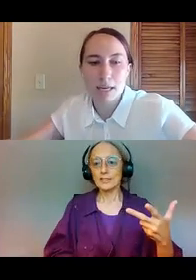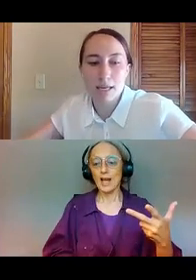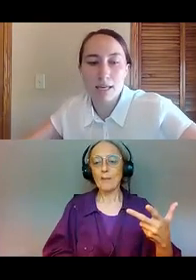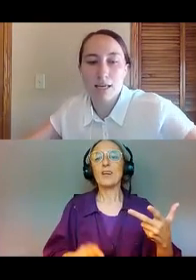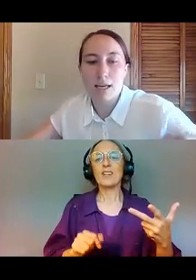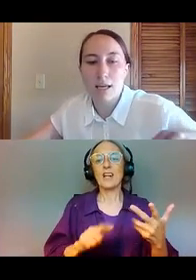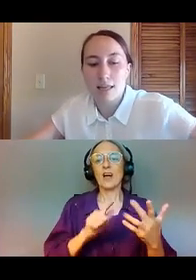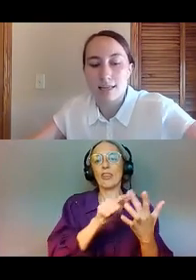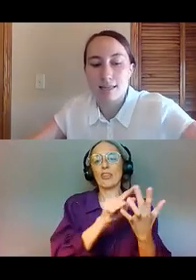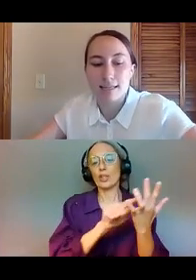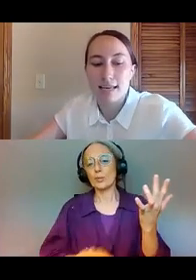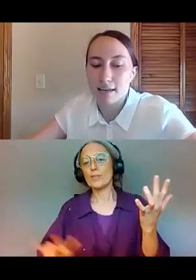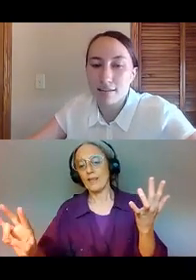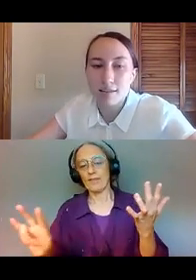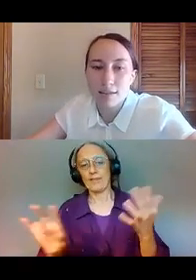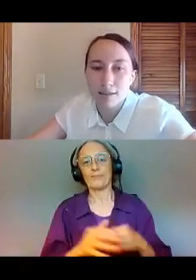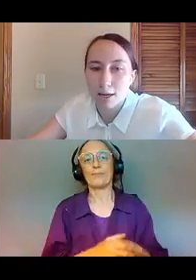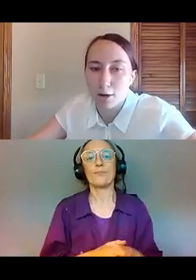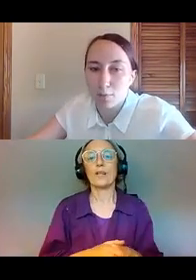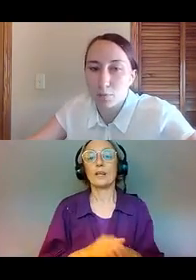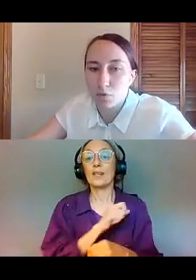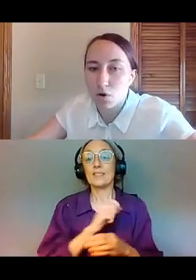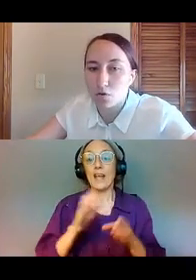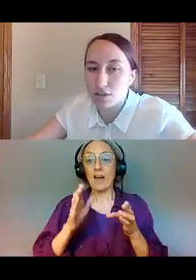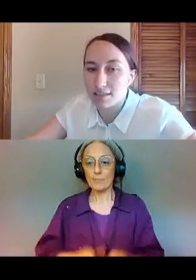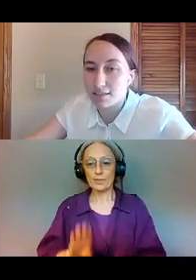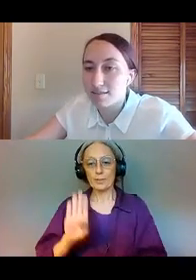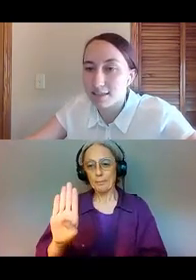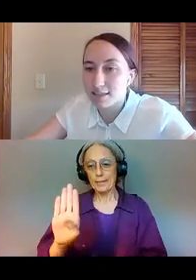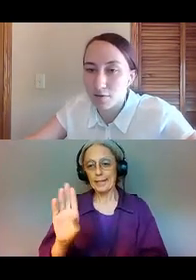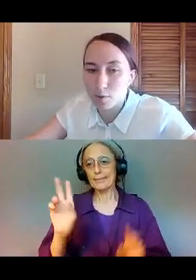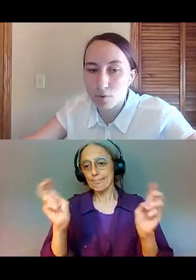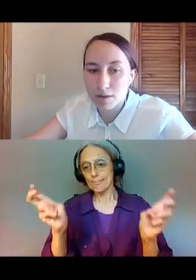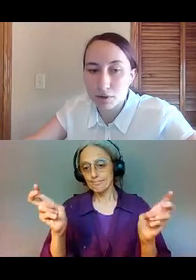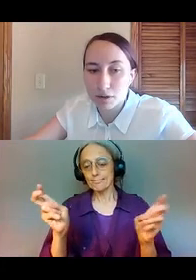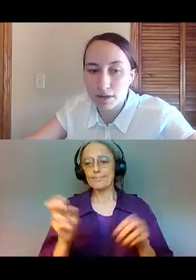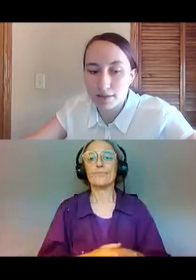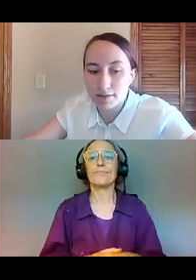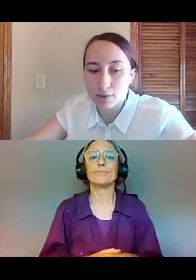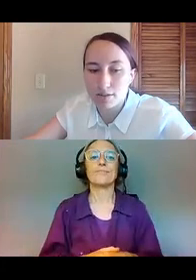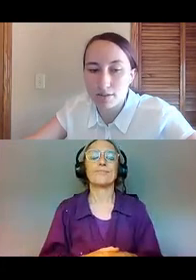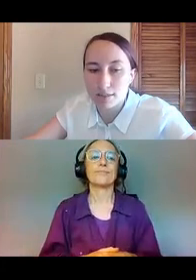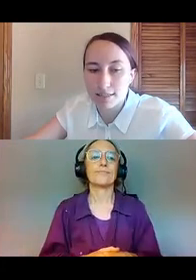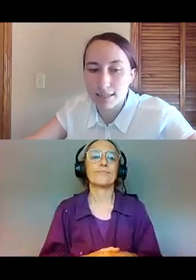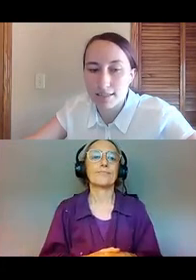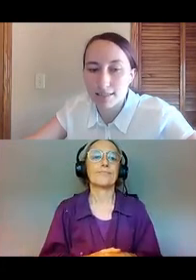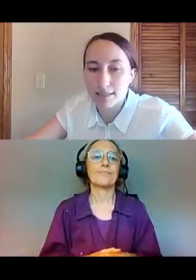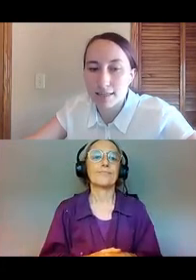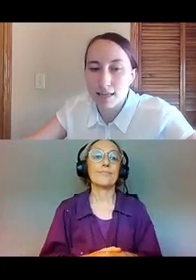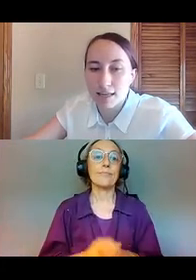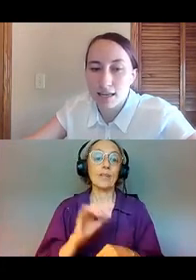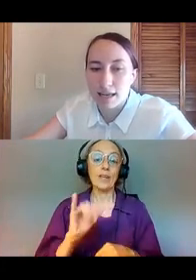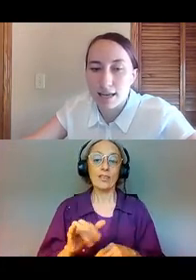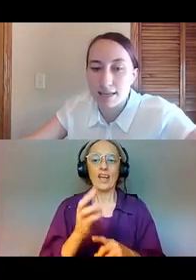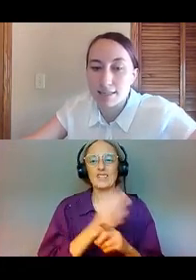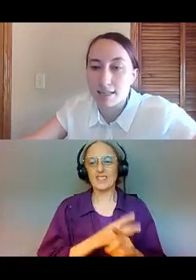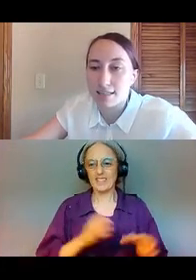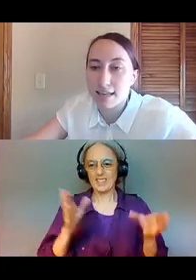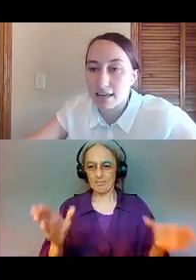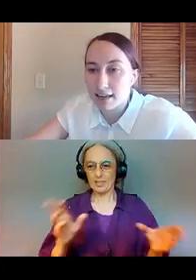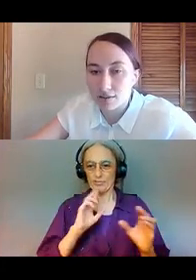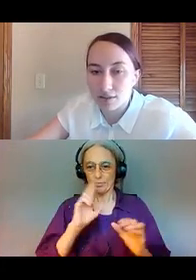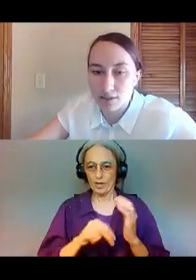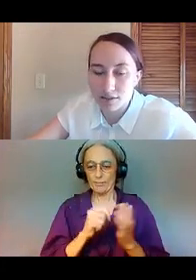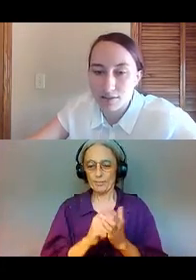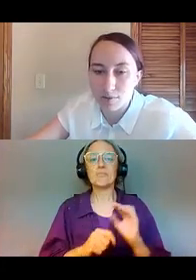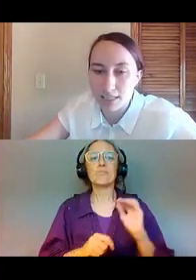person B. This is again over the 6-month reporting period. So we're entering a 6. And it is